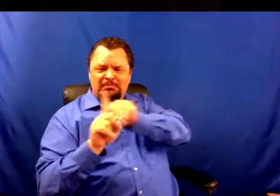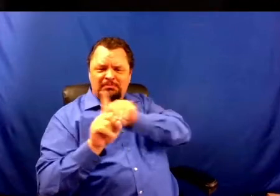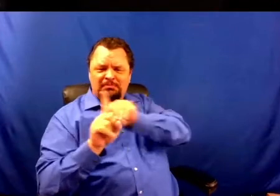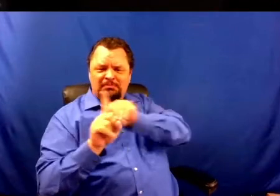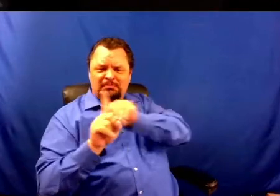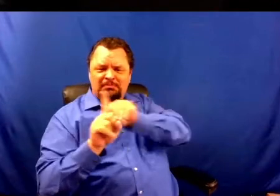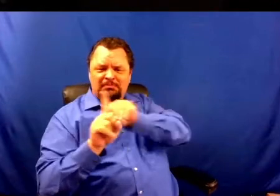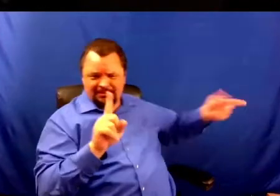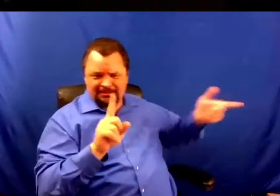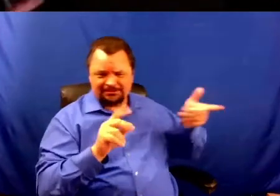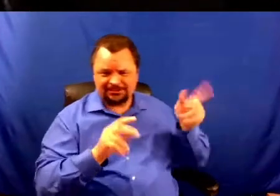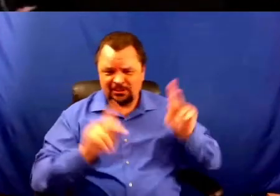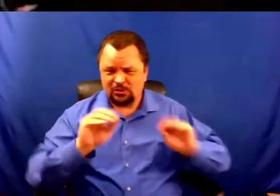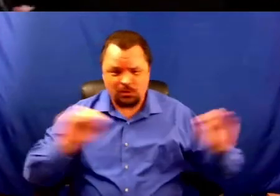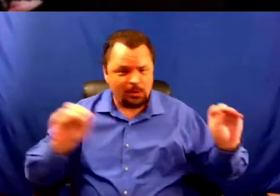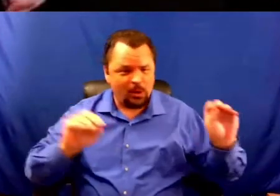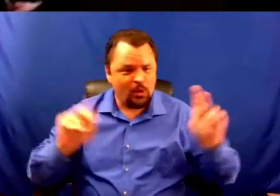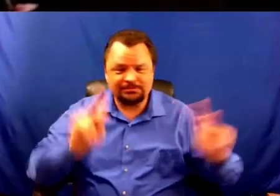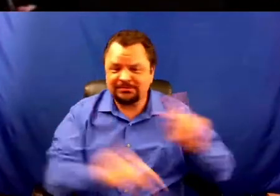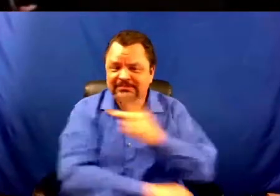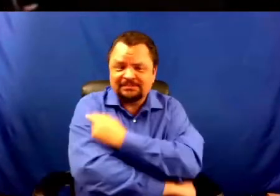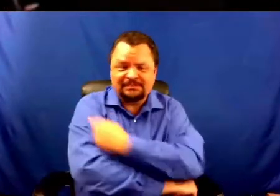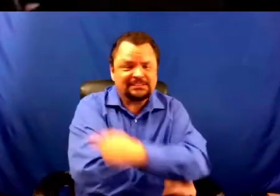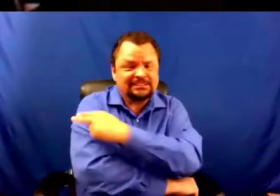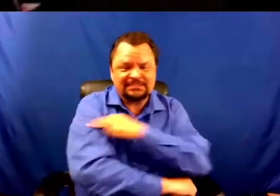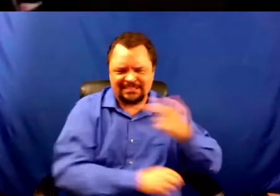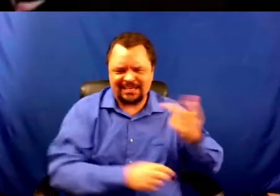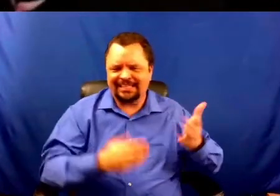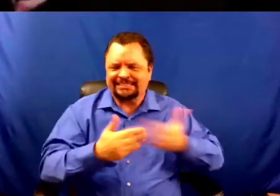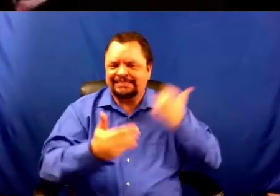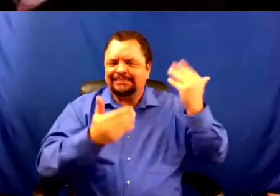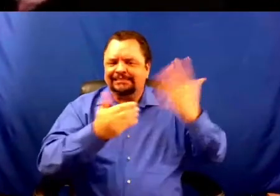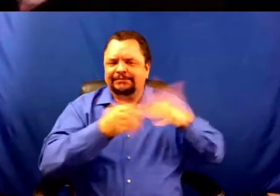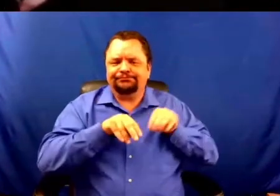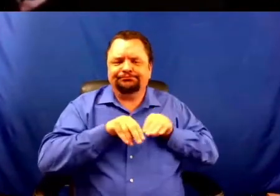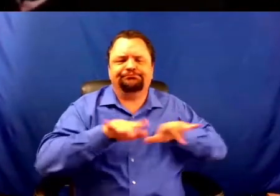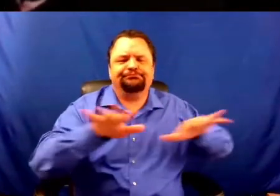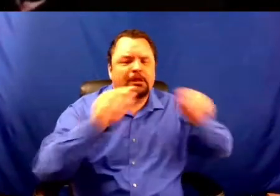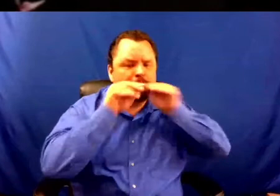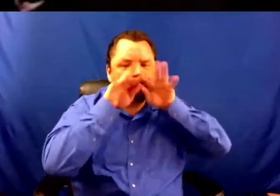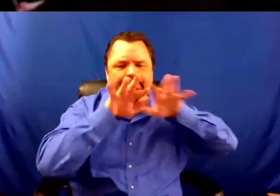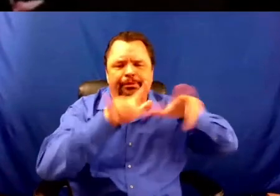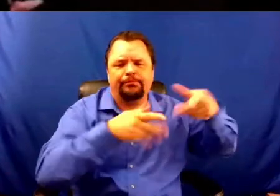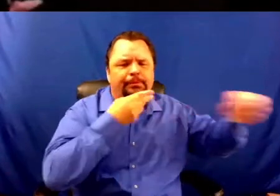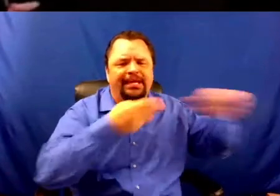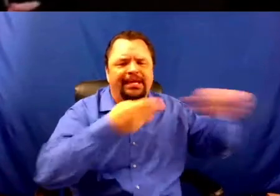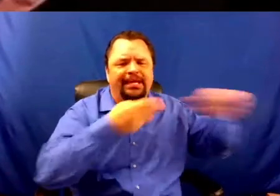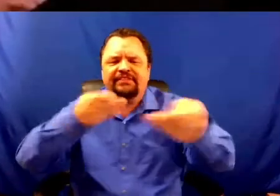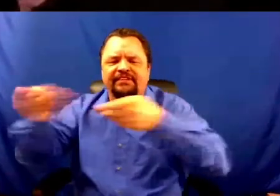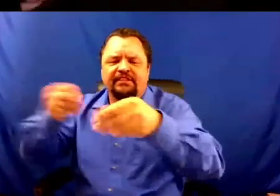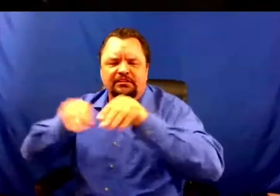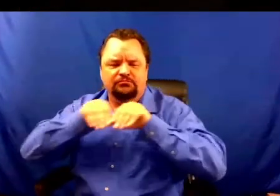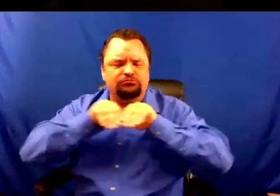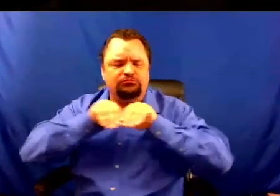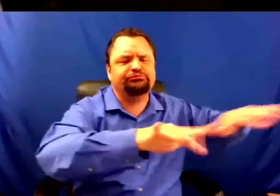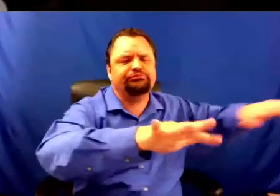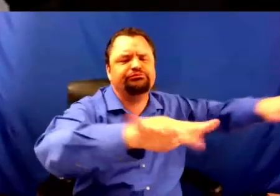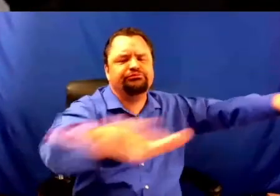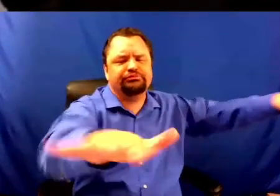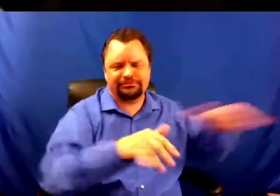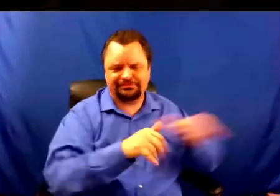30 people. We know unvaccinated people carry higher viral loads, more intense viral loads, are much more likely